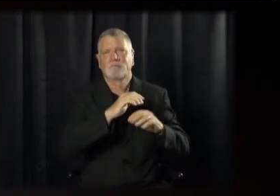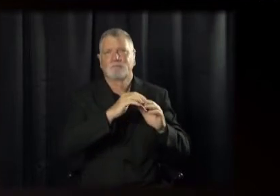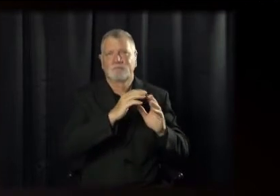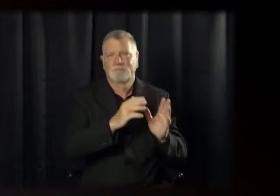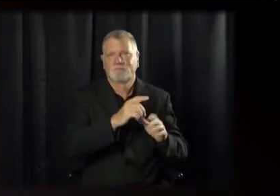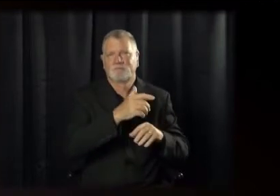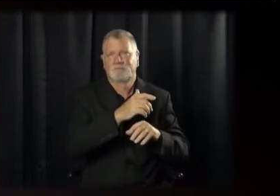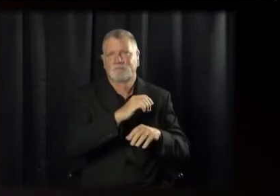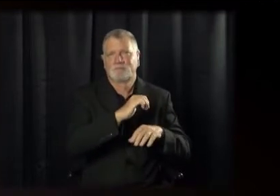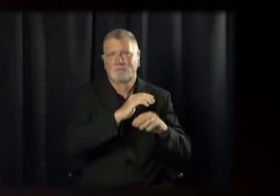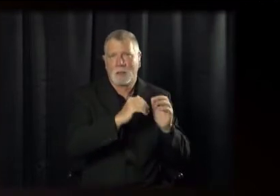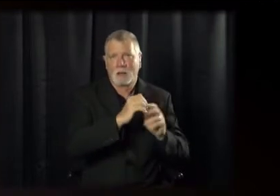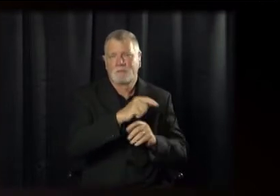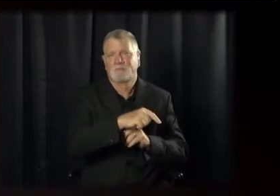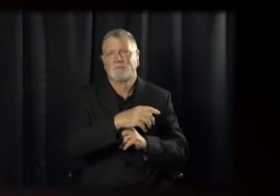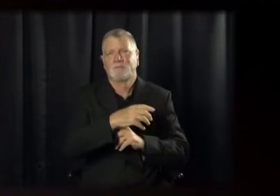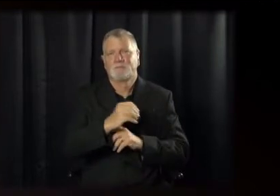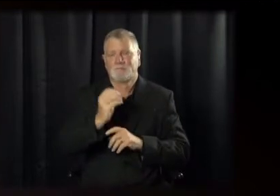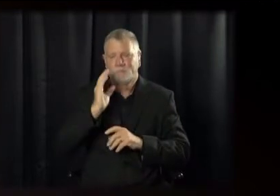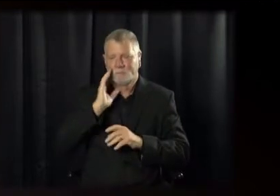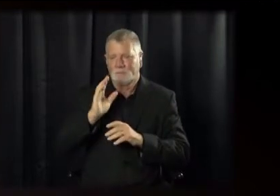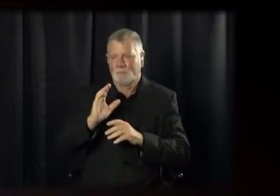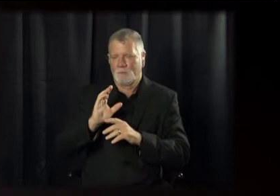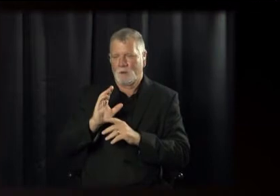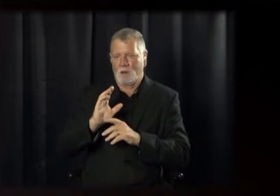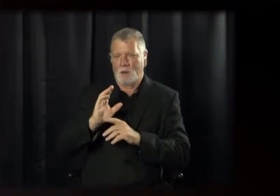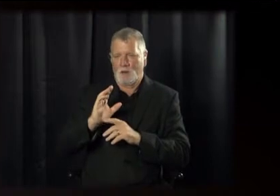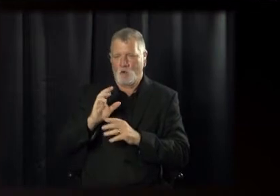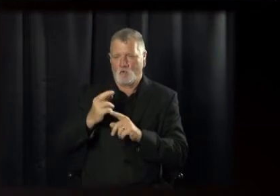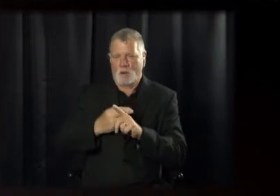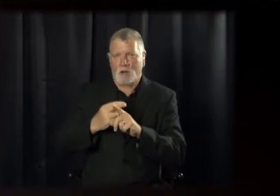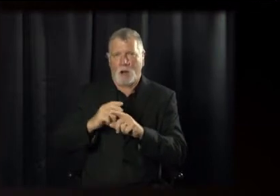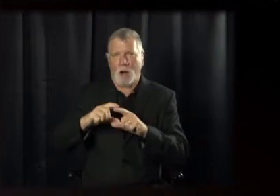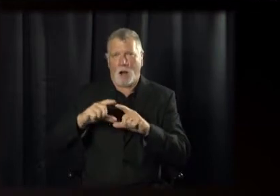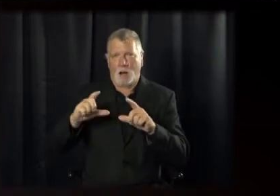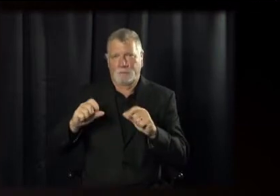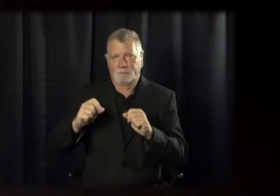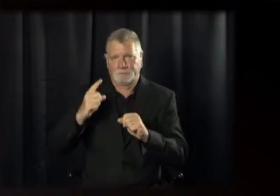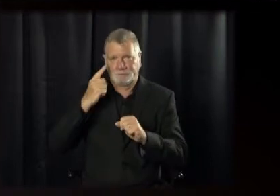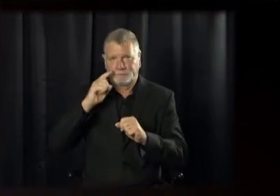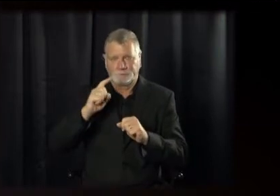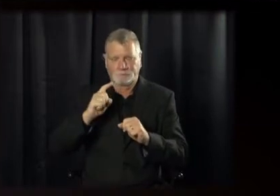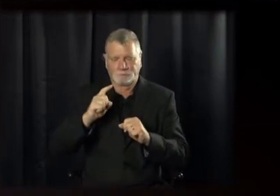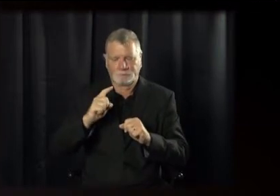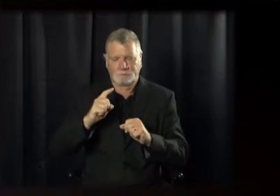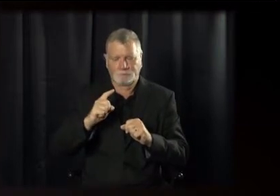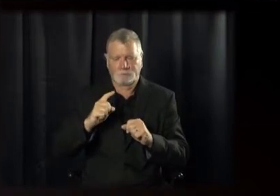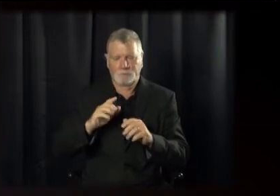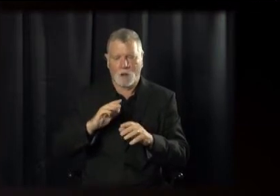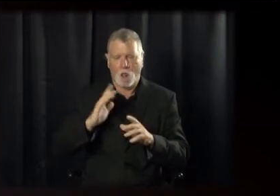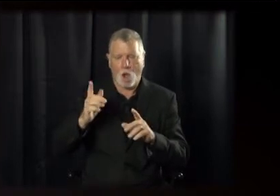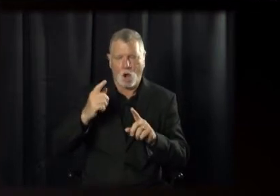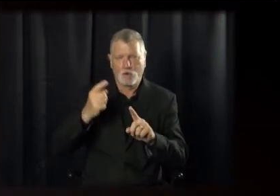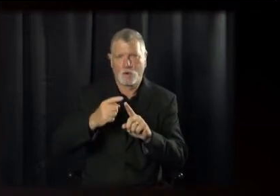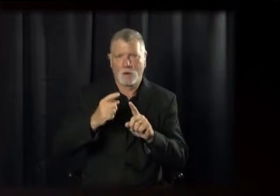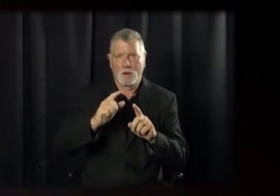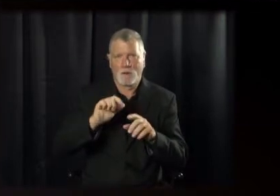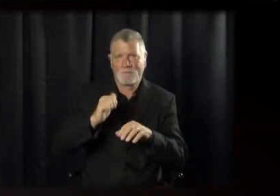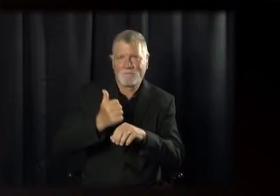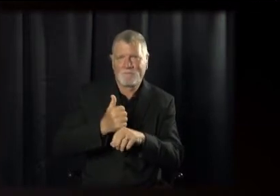card that has not been updated since 2003. Improve its long-term capital expenditure funding